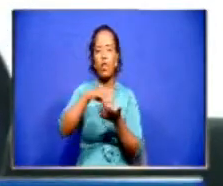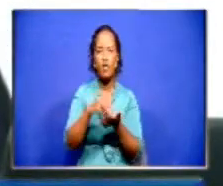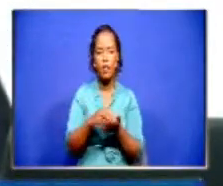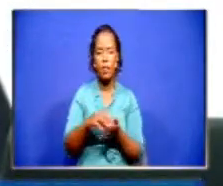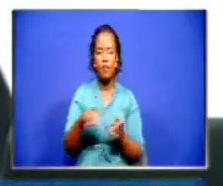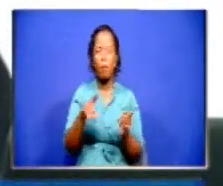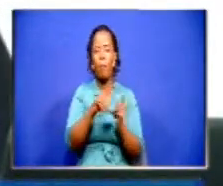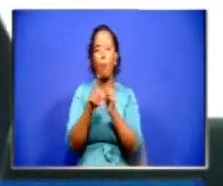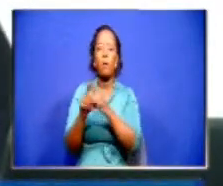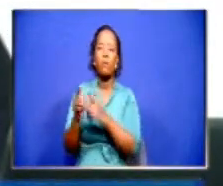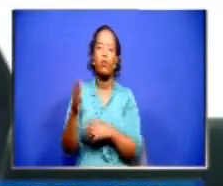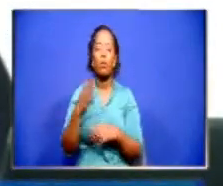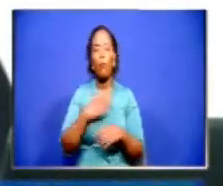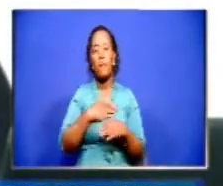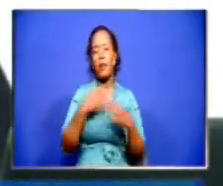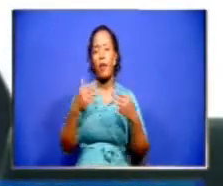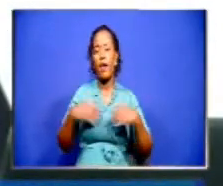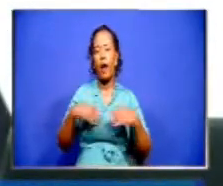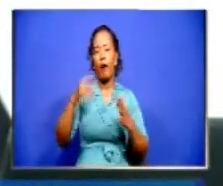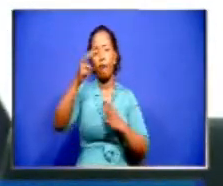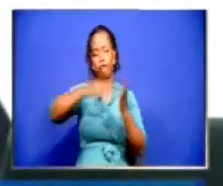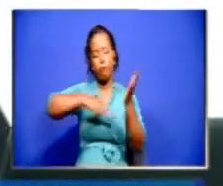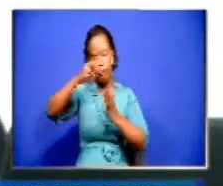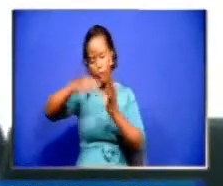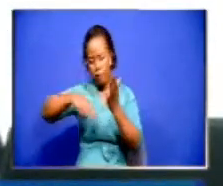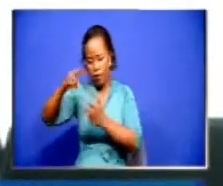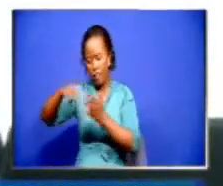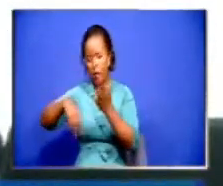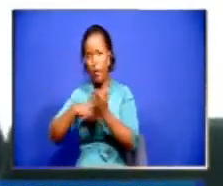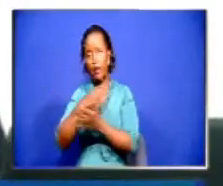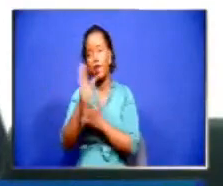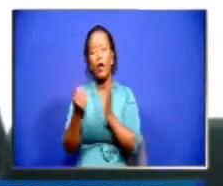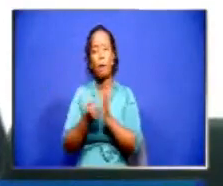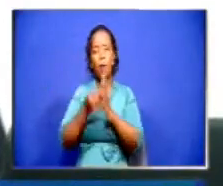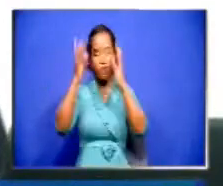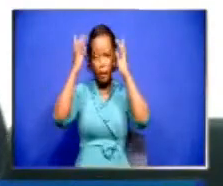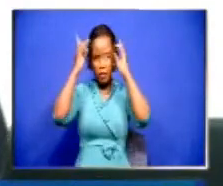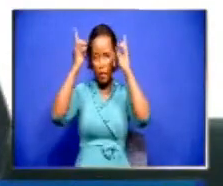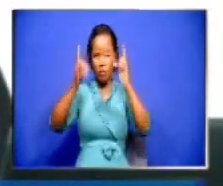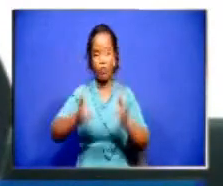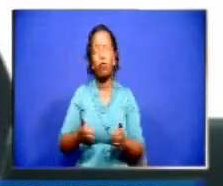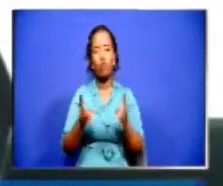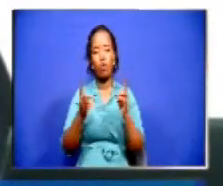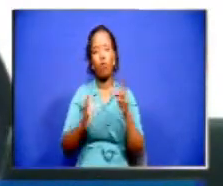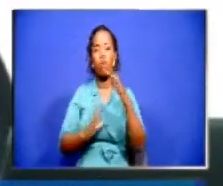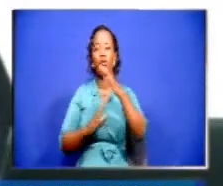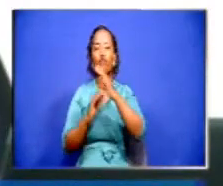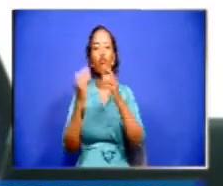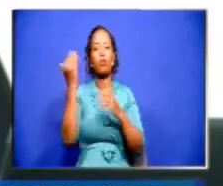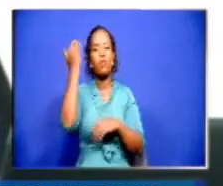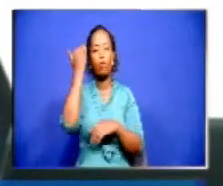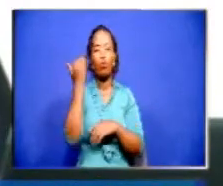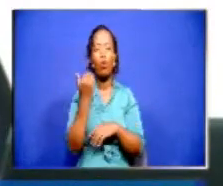also read the concurring decisions of the Supreme Court